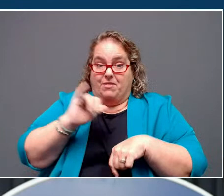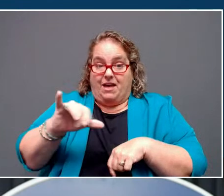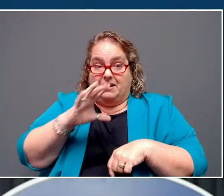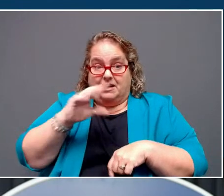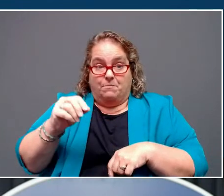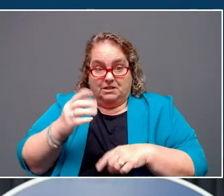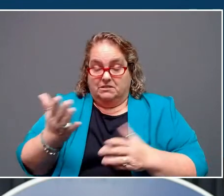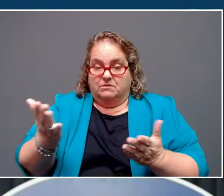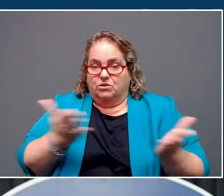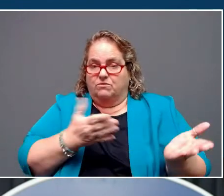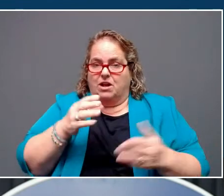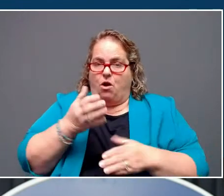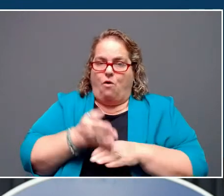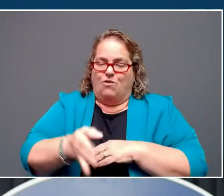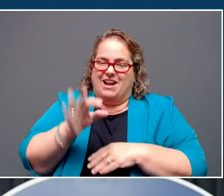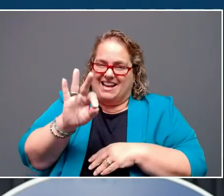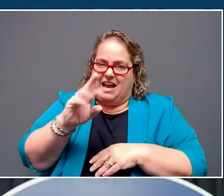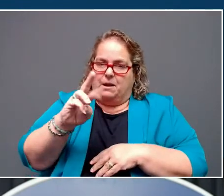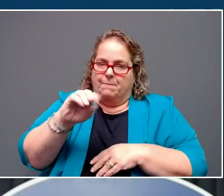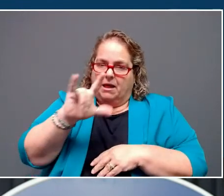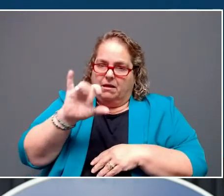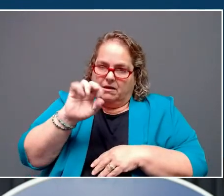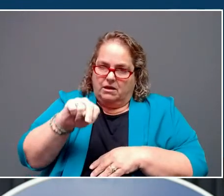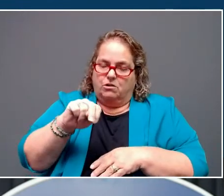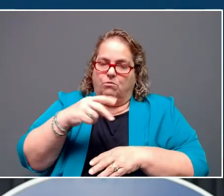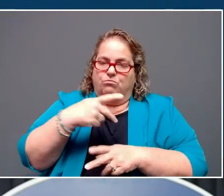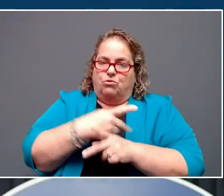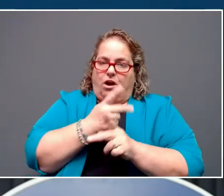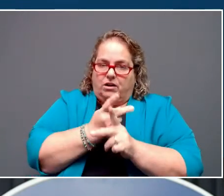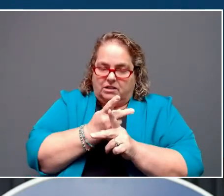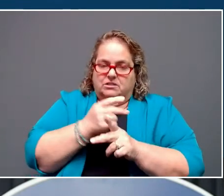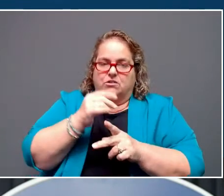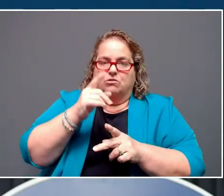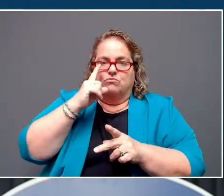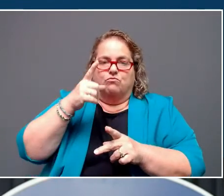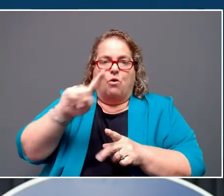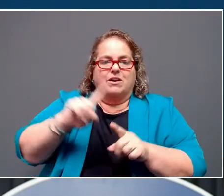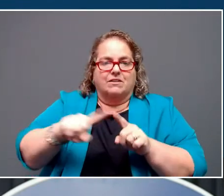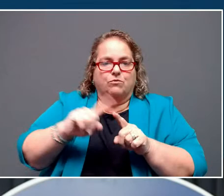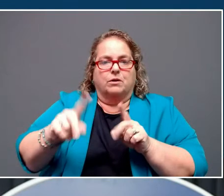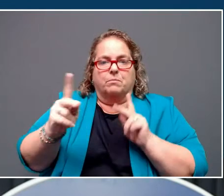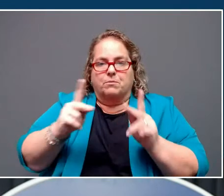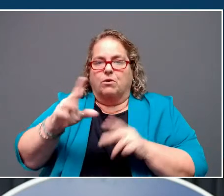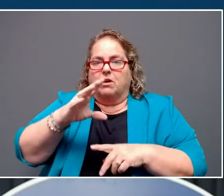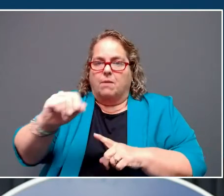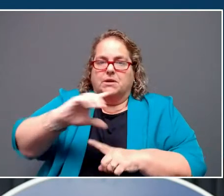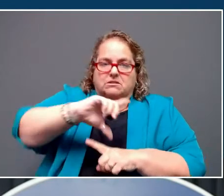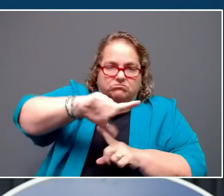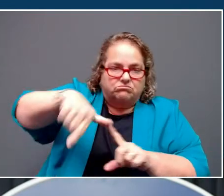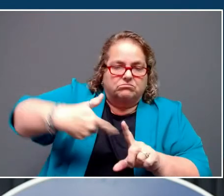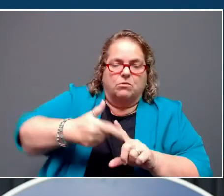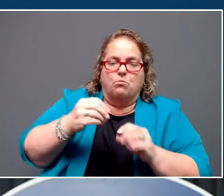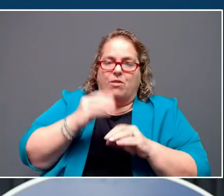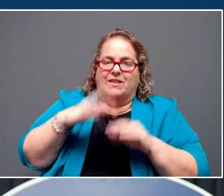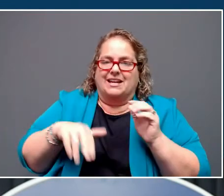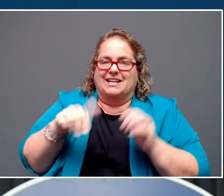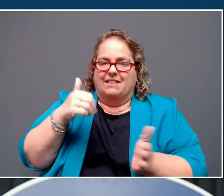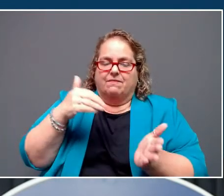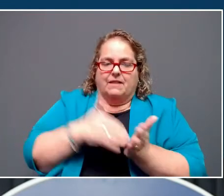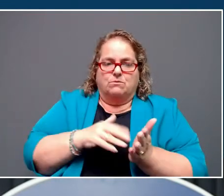to customers throughout Kentucky and the surrounding region, with product offerings of more than 10,000 different